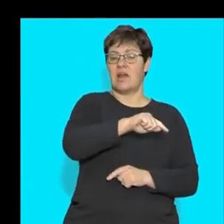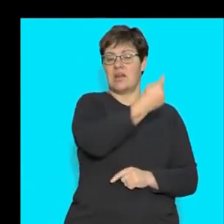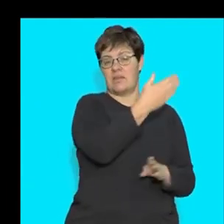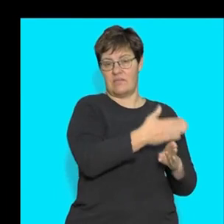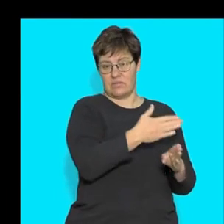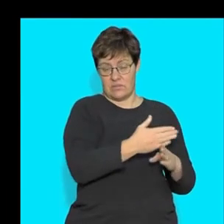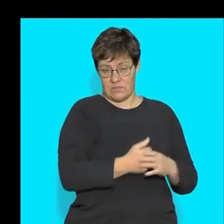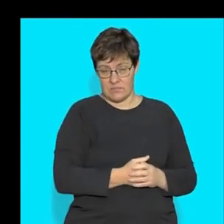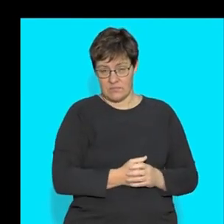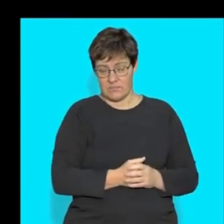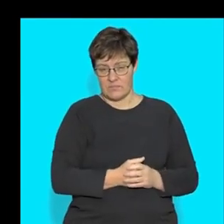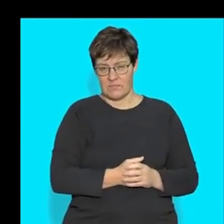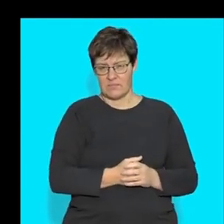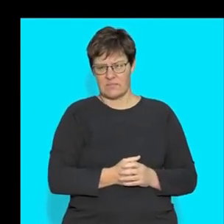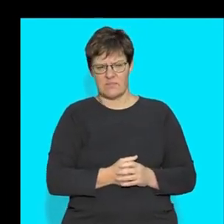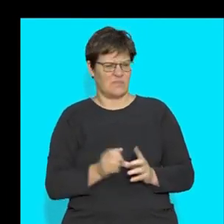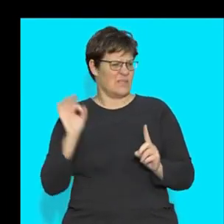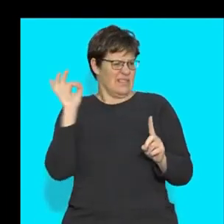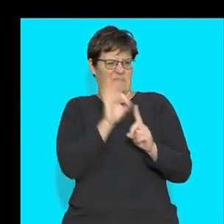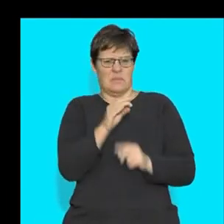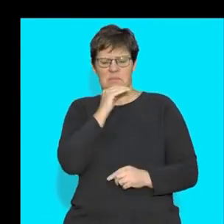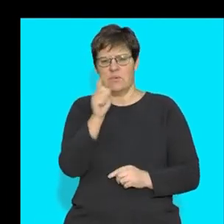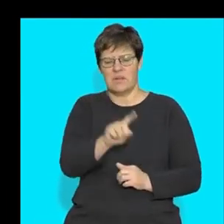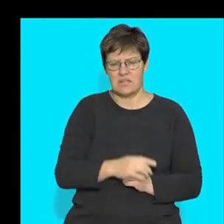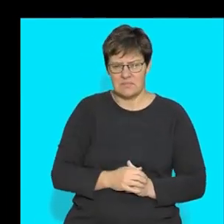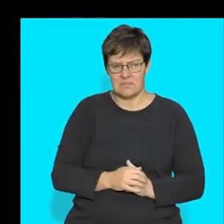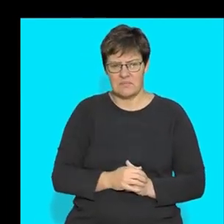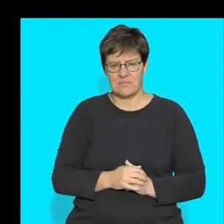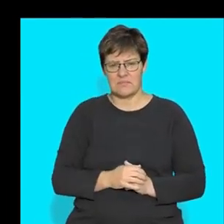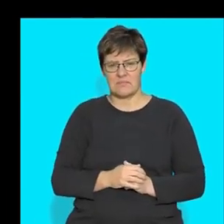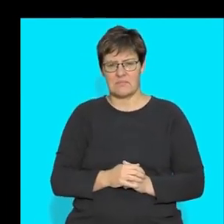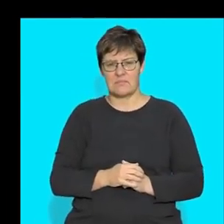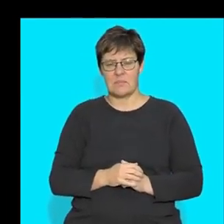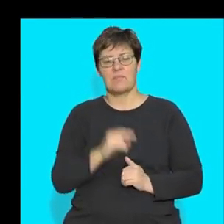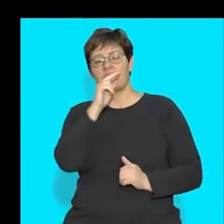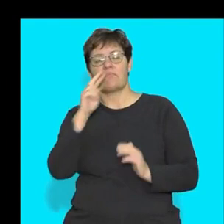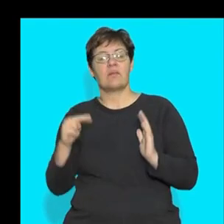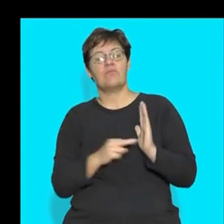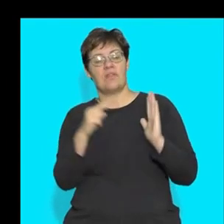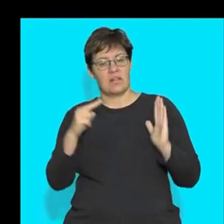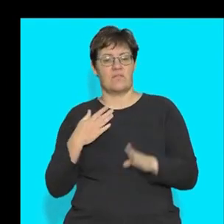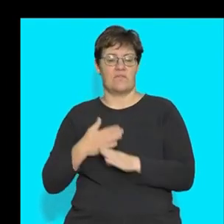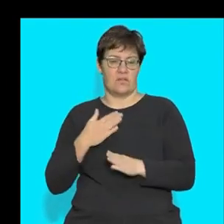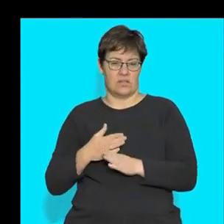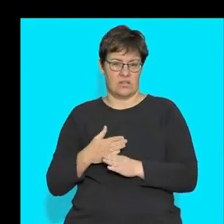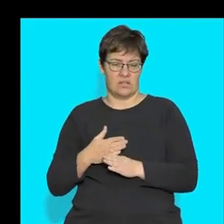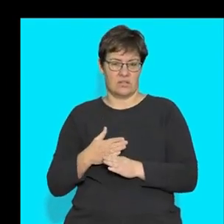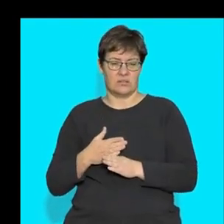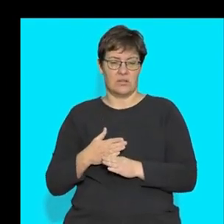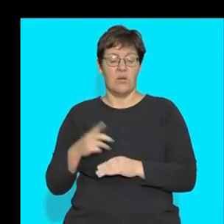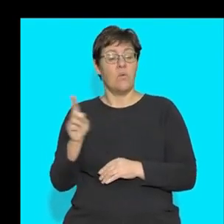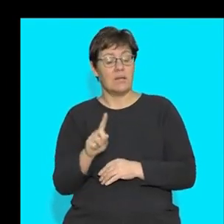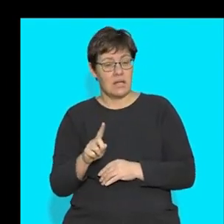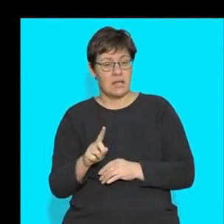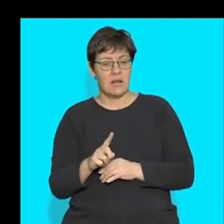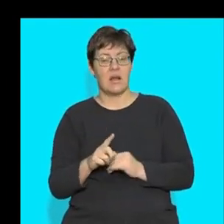into another function, right? What exactly does that mean? It means this is just a reflection of a function about